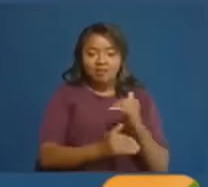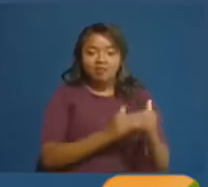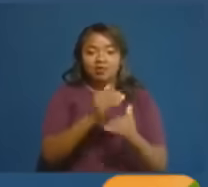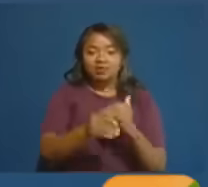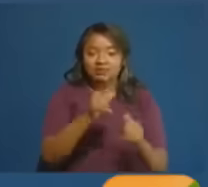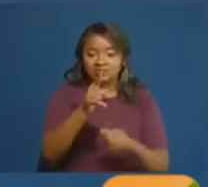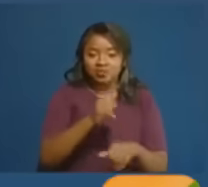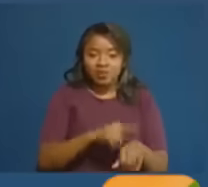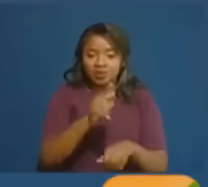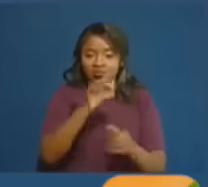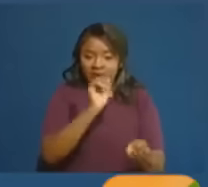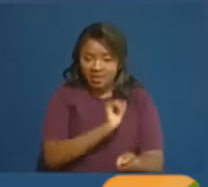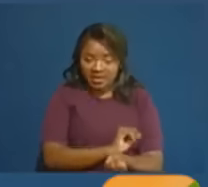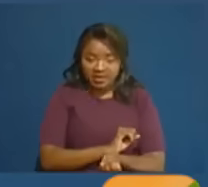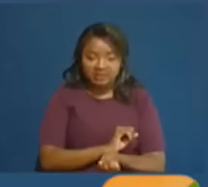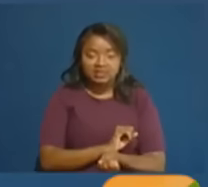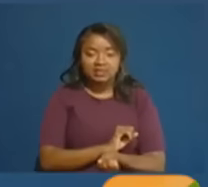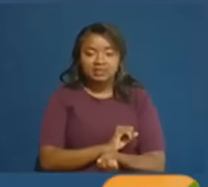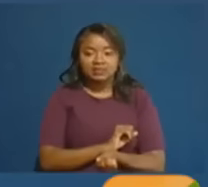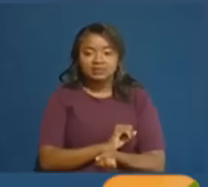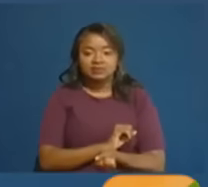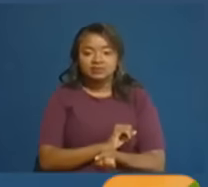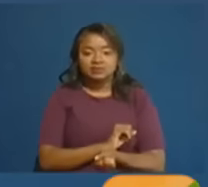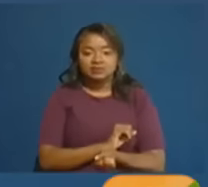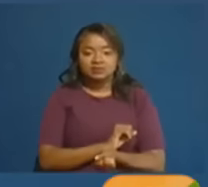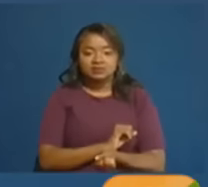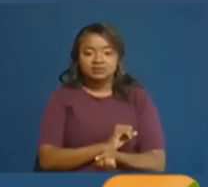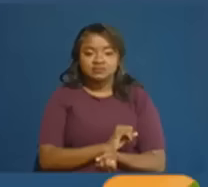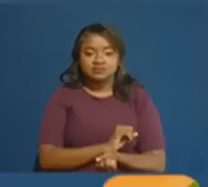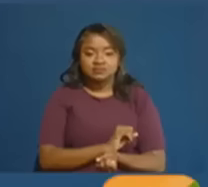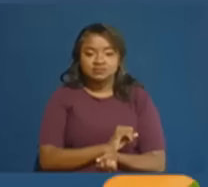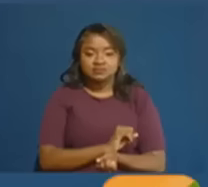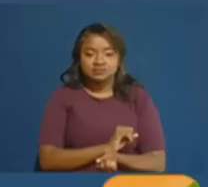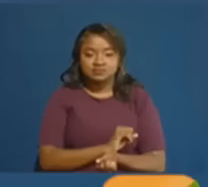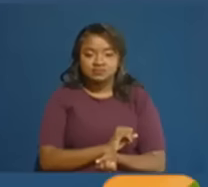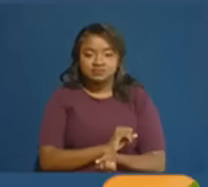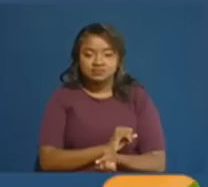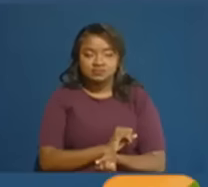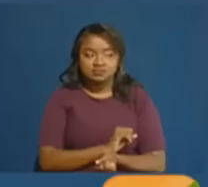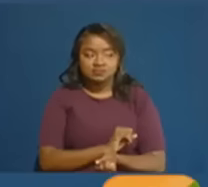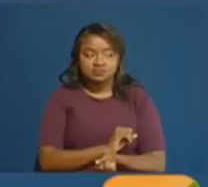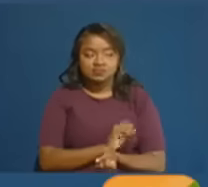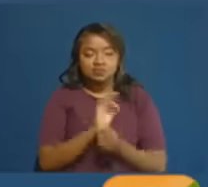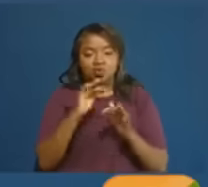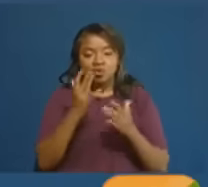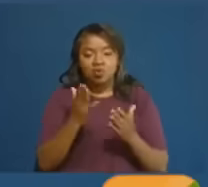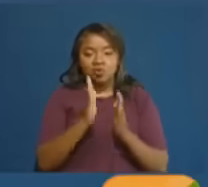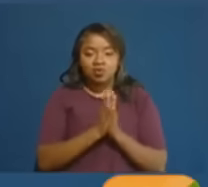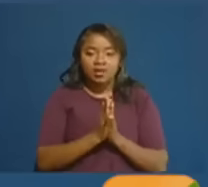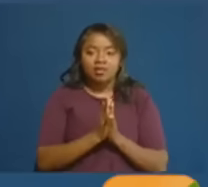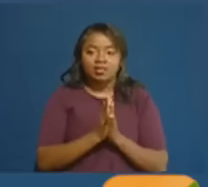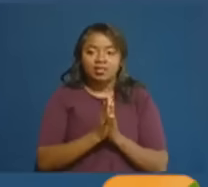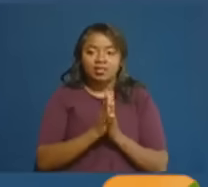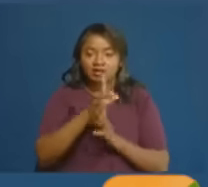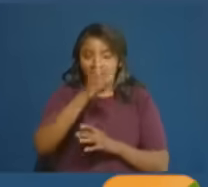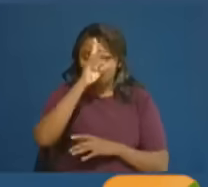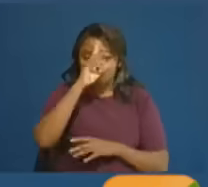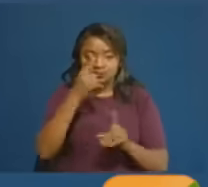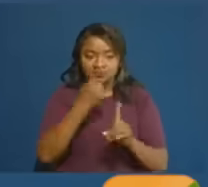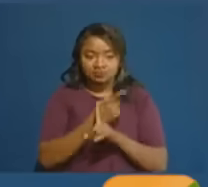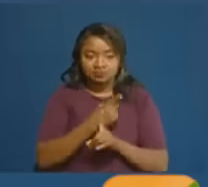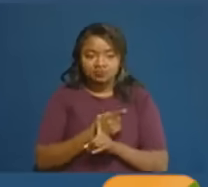detention, or part, you know, in law enforcement, in the law enforcement space, you have a right